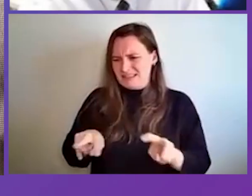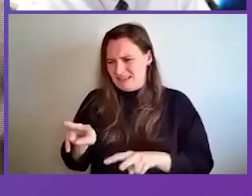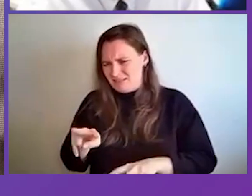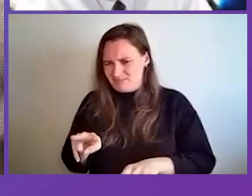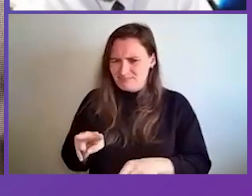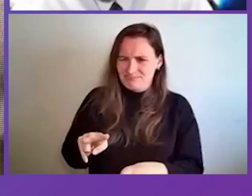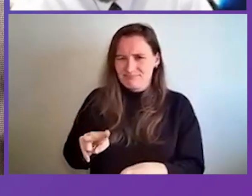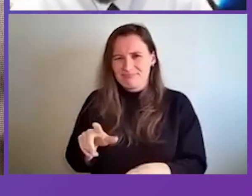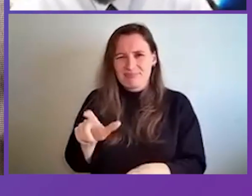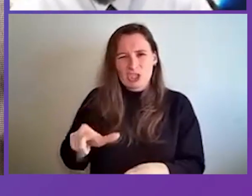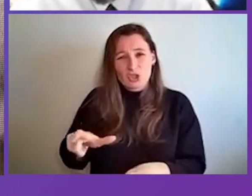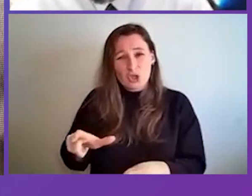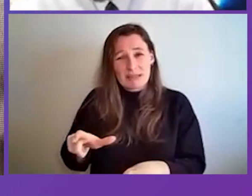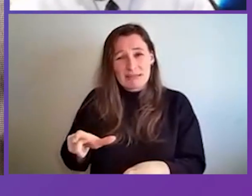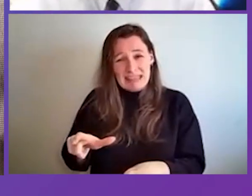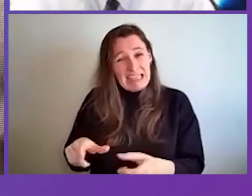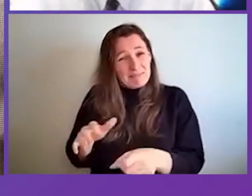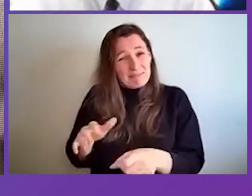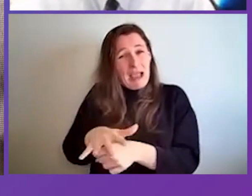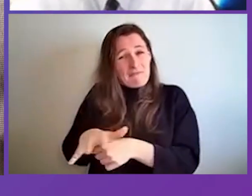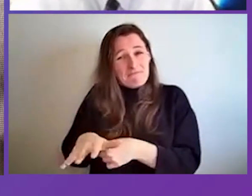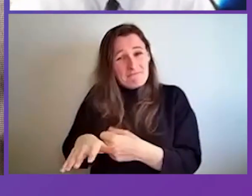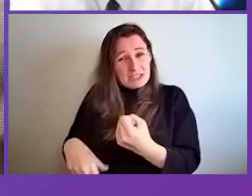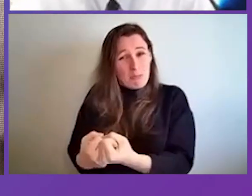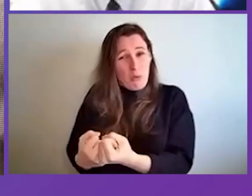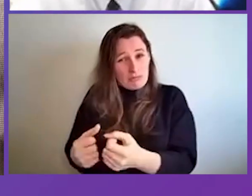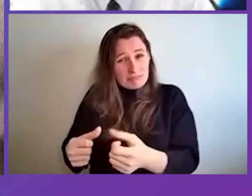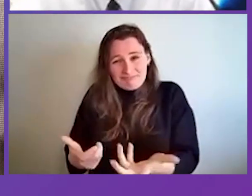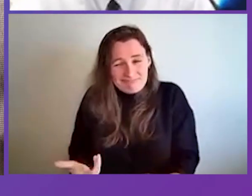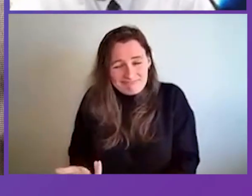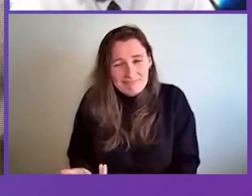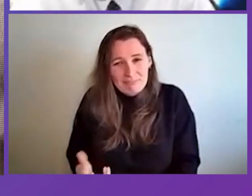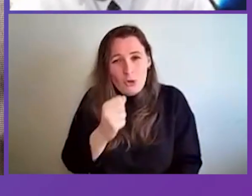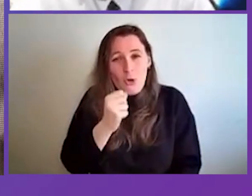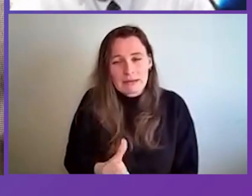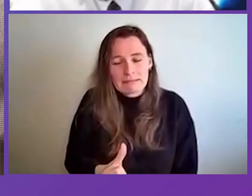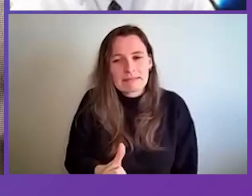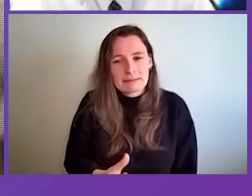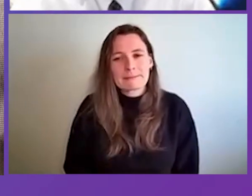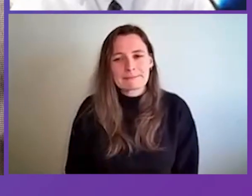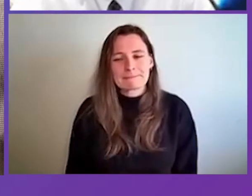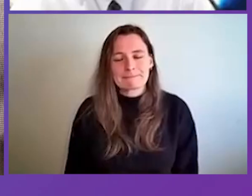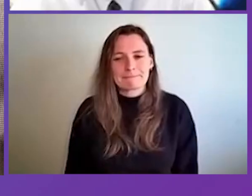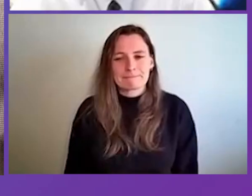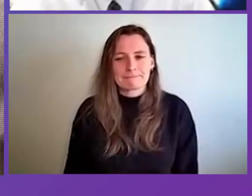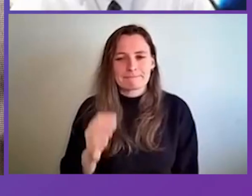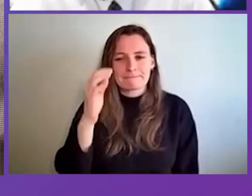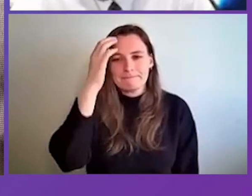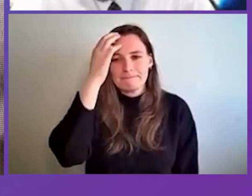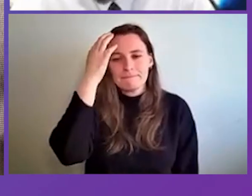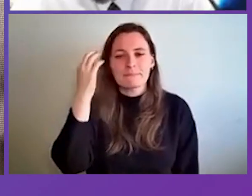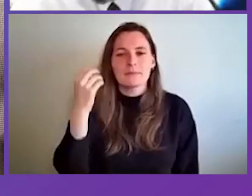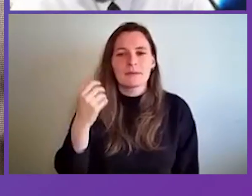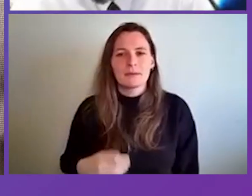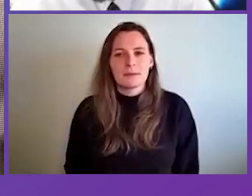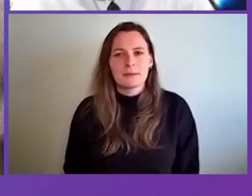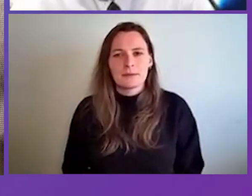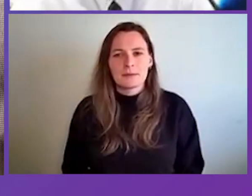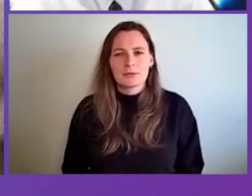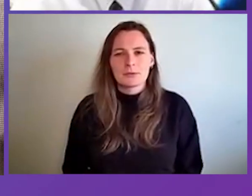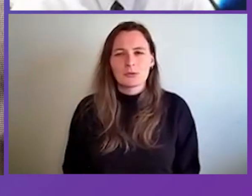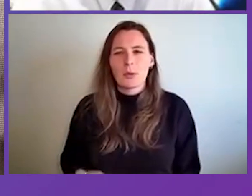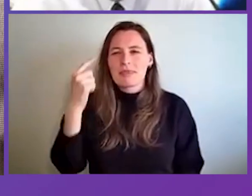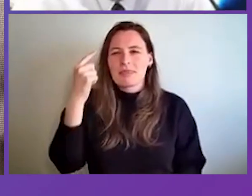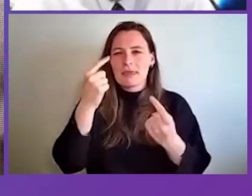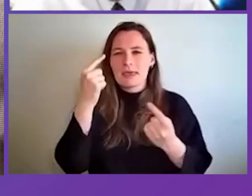way that they're being loaded. So thinking about ways that we could get away from using these straps and